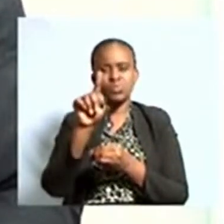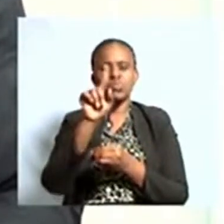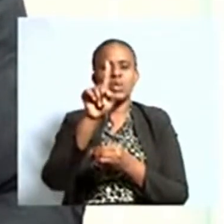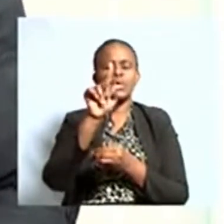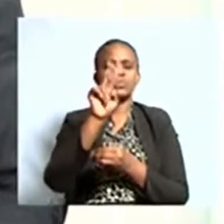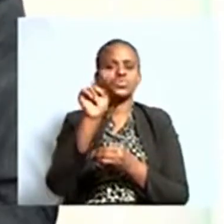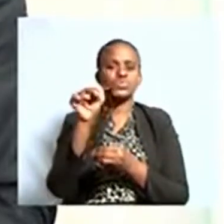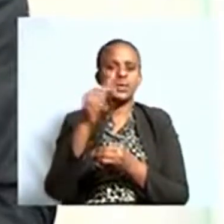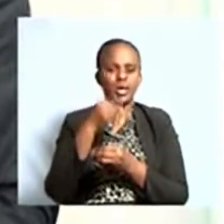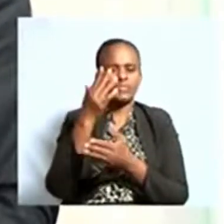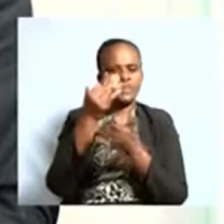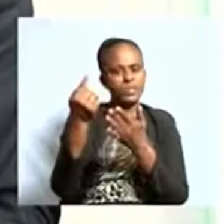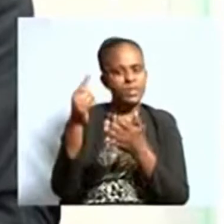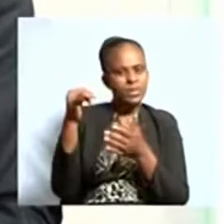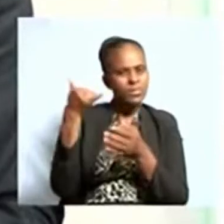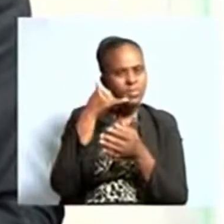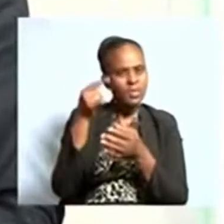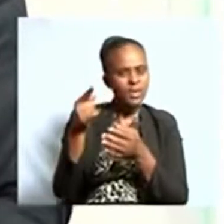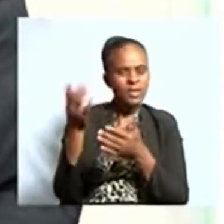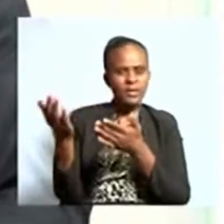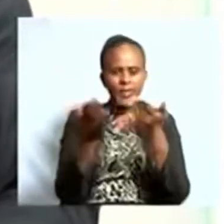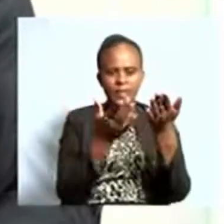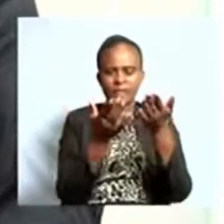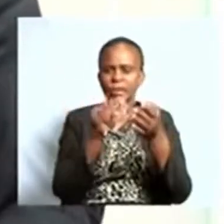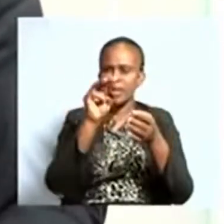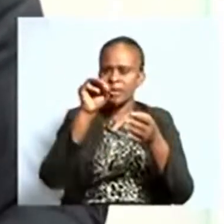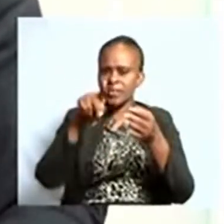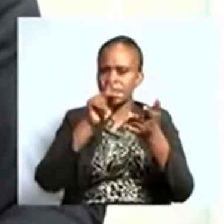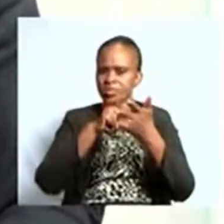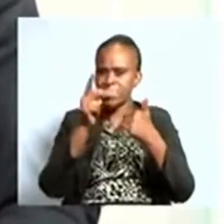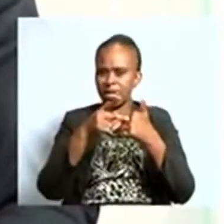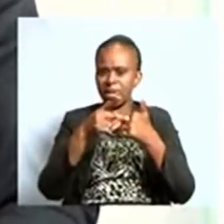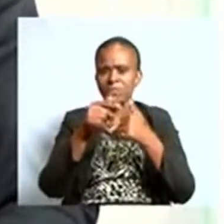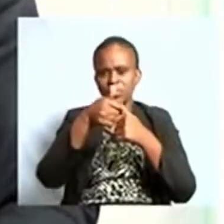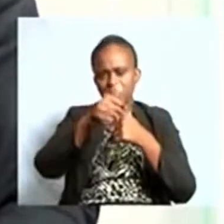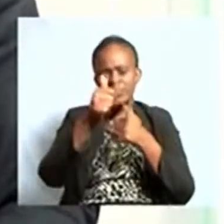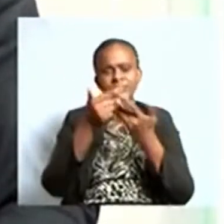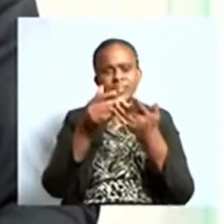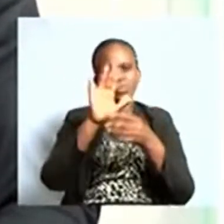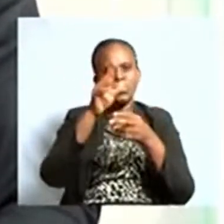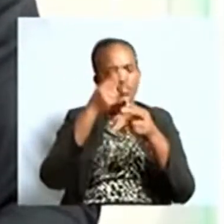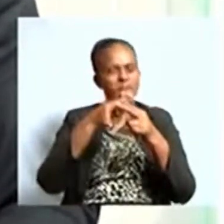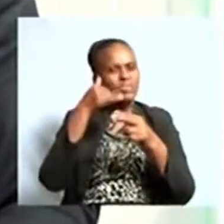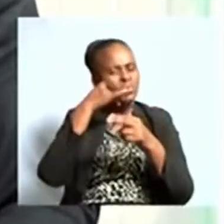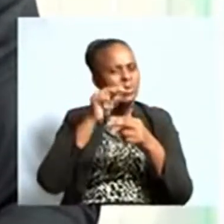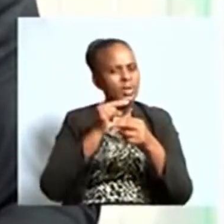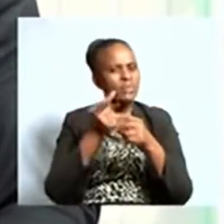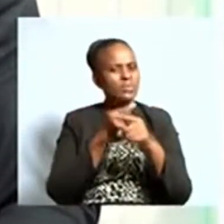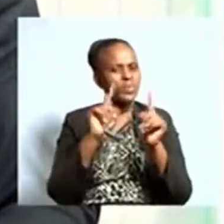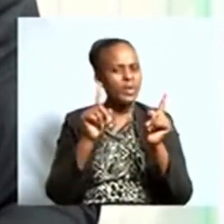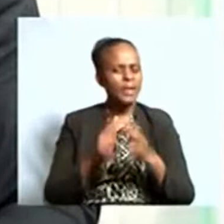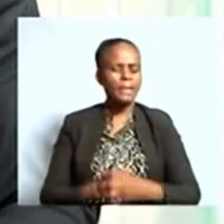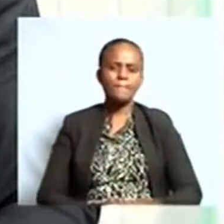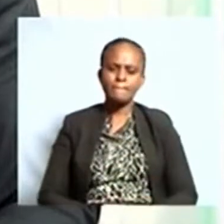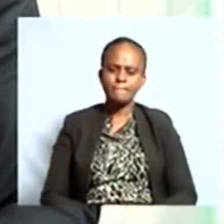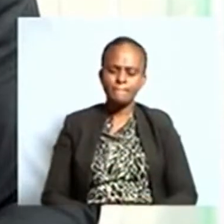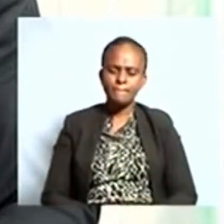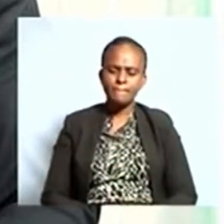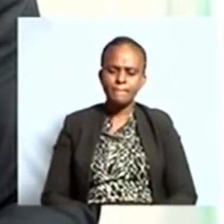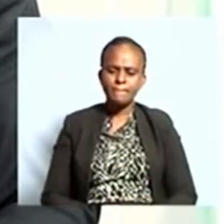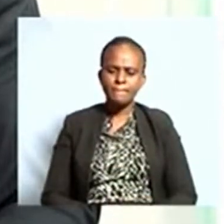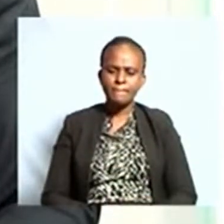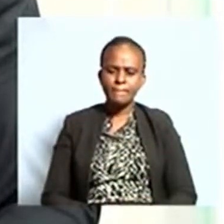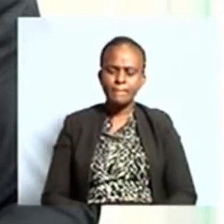07728321222. We have somebody on the line. This is MP's Diary. You're live. Hello. Your name and where you're calling us from? Okay, this is